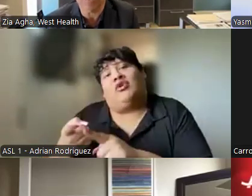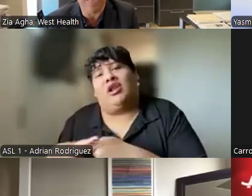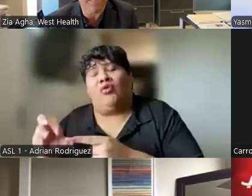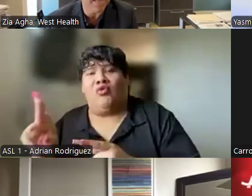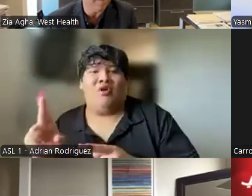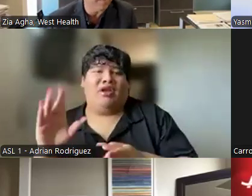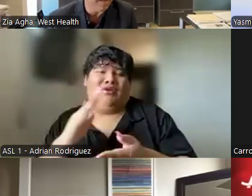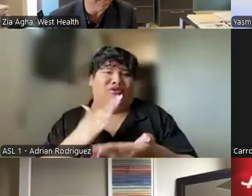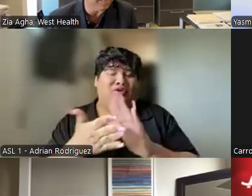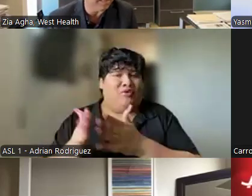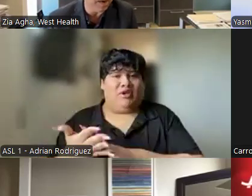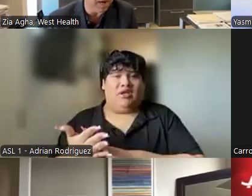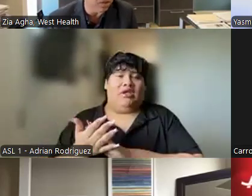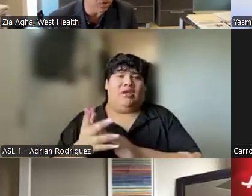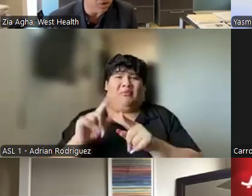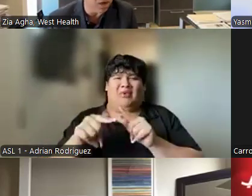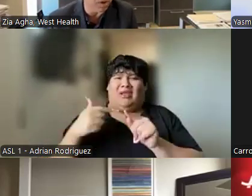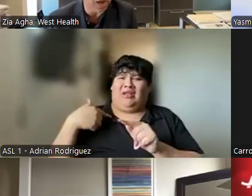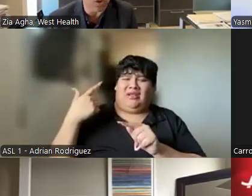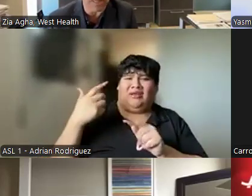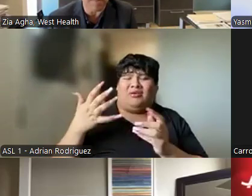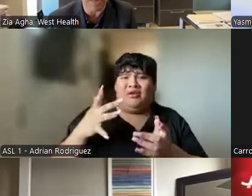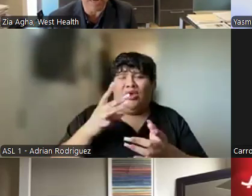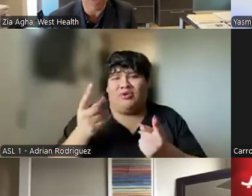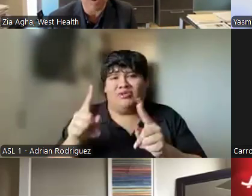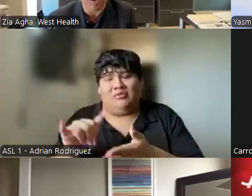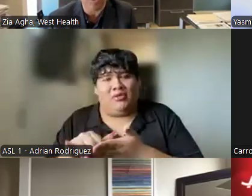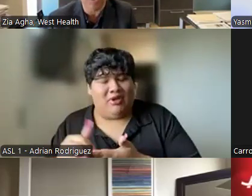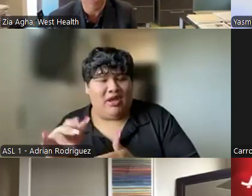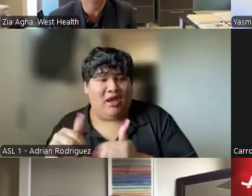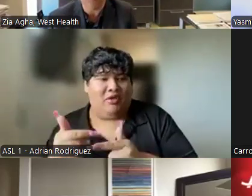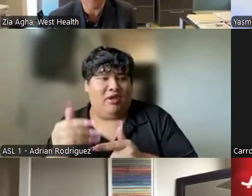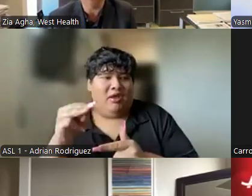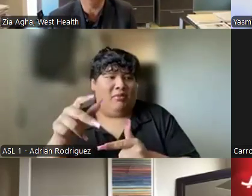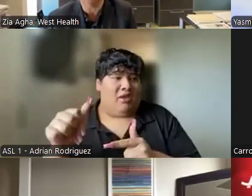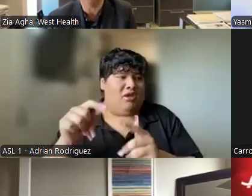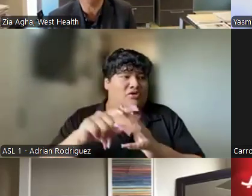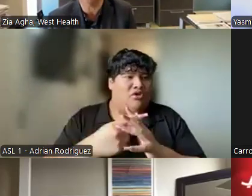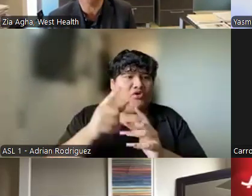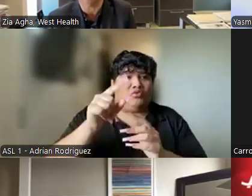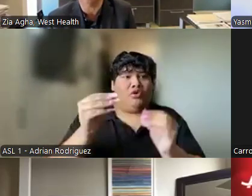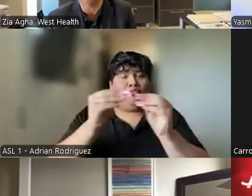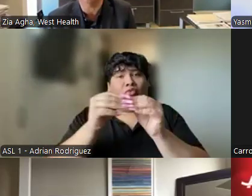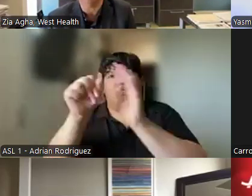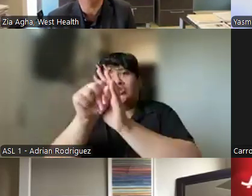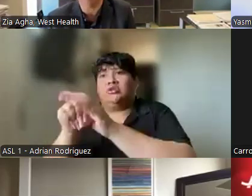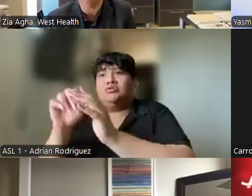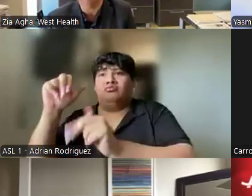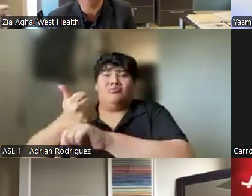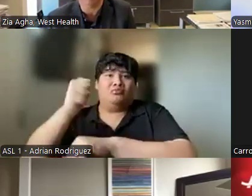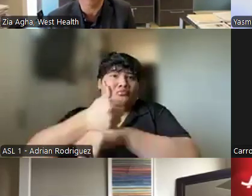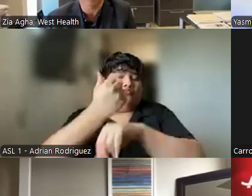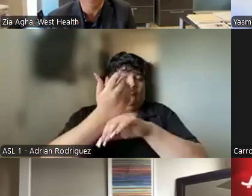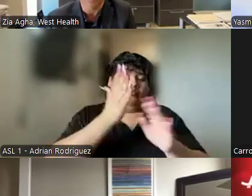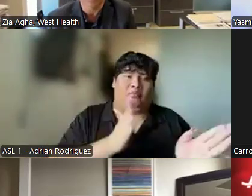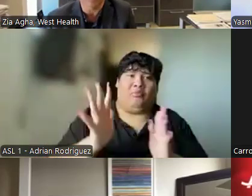community. So I think, and then similarly, Susan talked about how the MPA has sparked 20 more states to start to develop their plans and